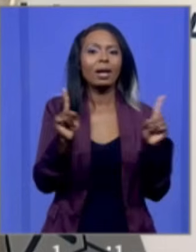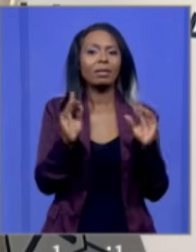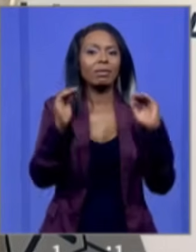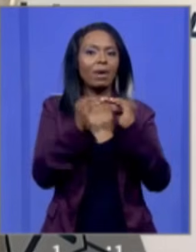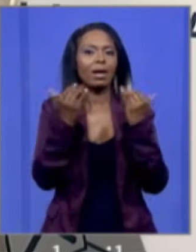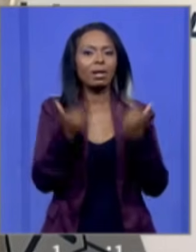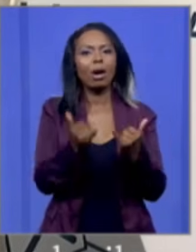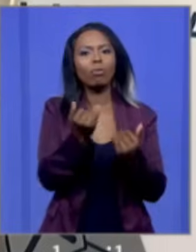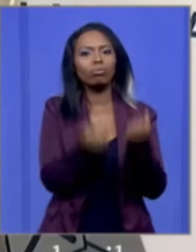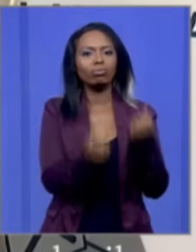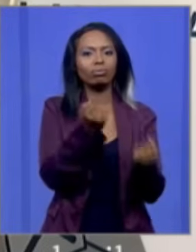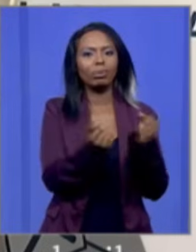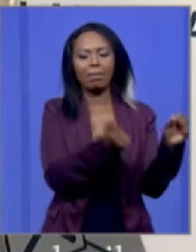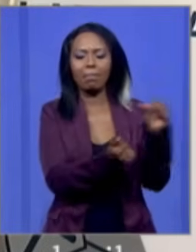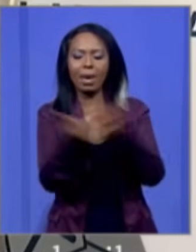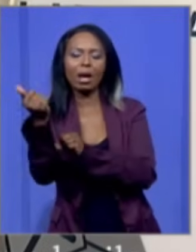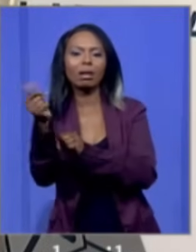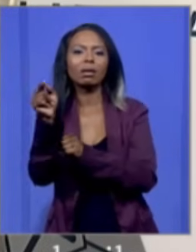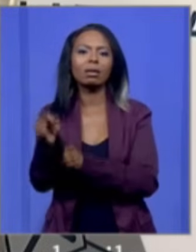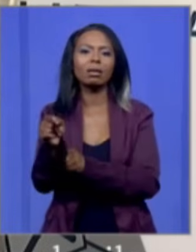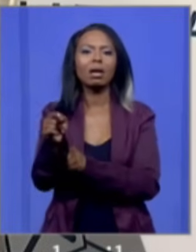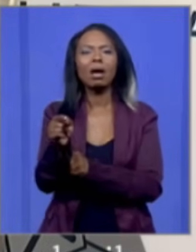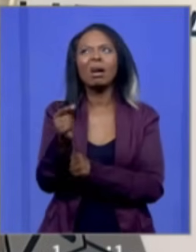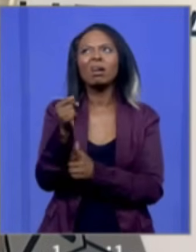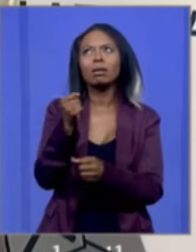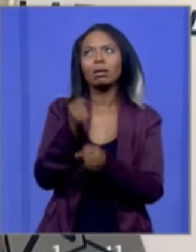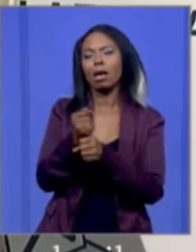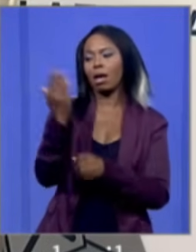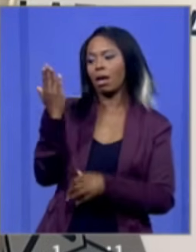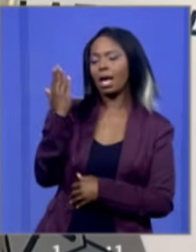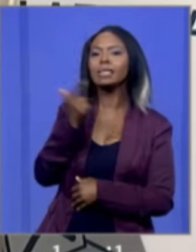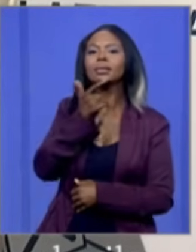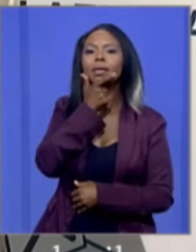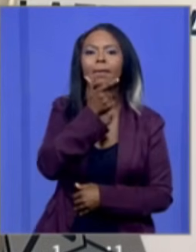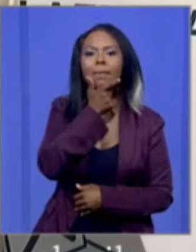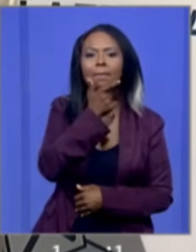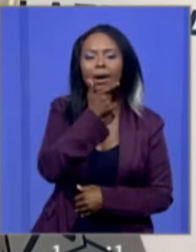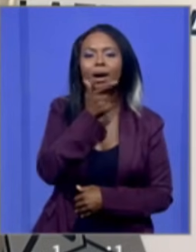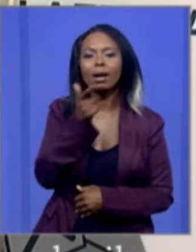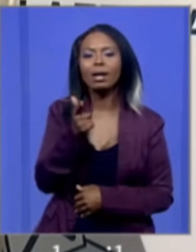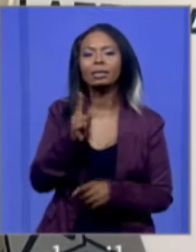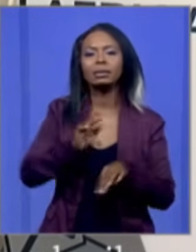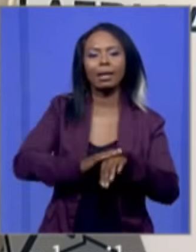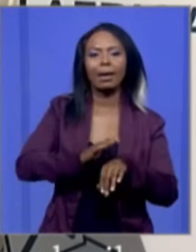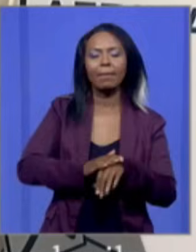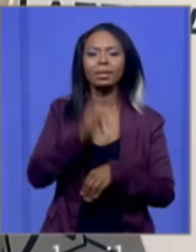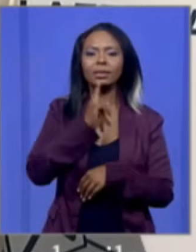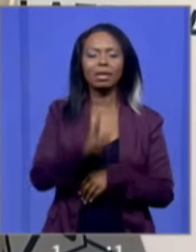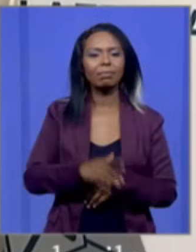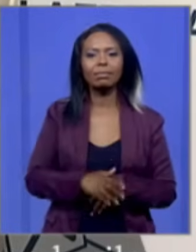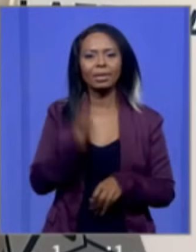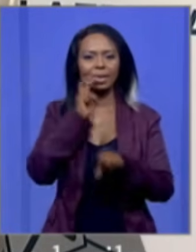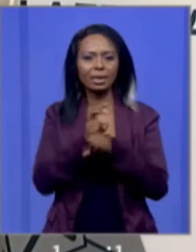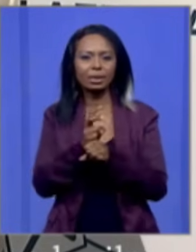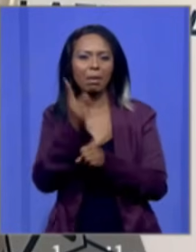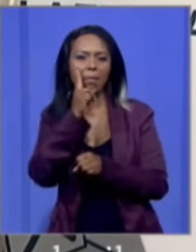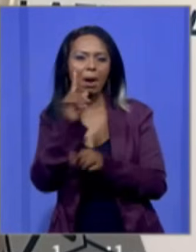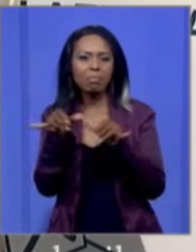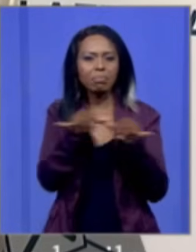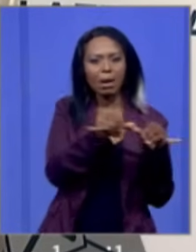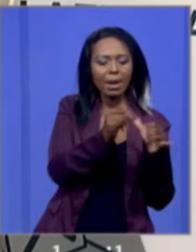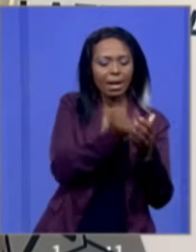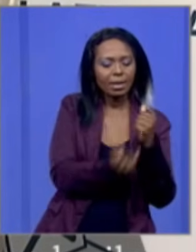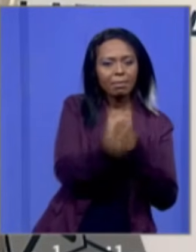has taken the matter back to court in December to say let there be parity between